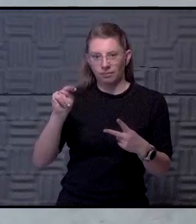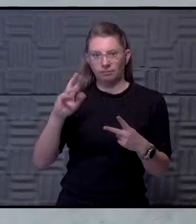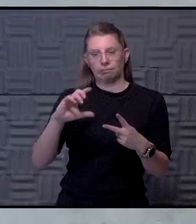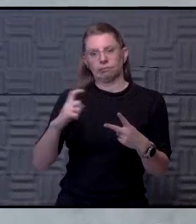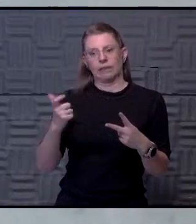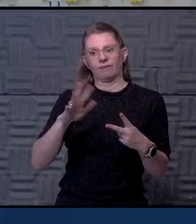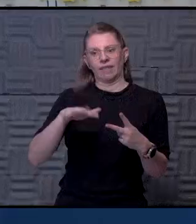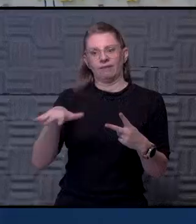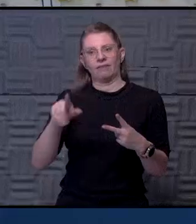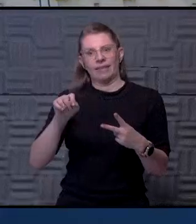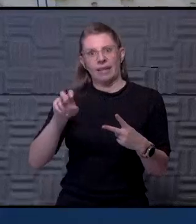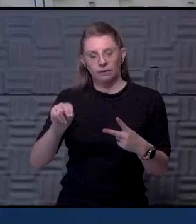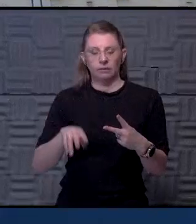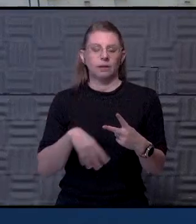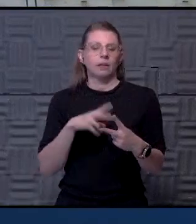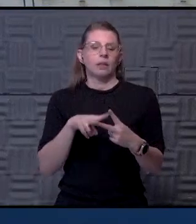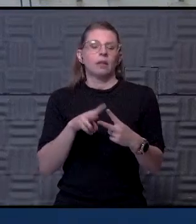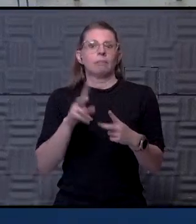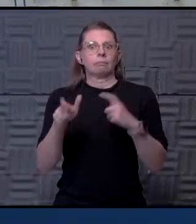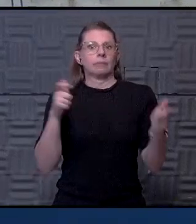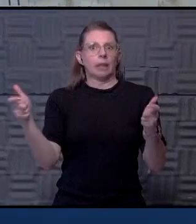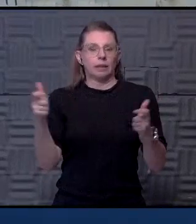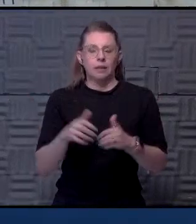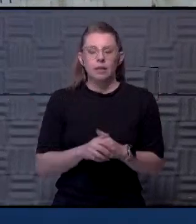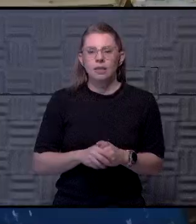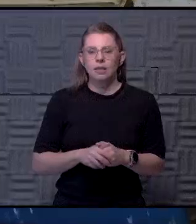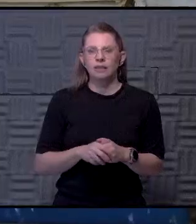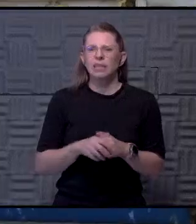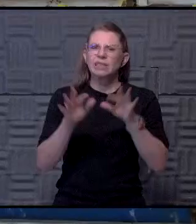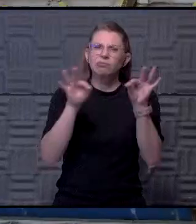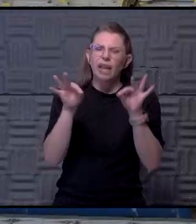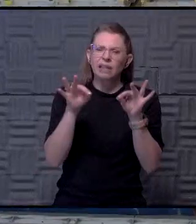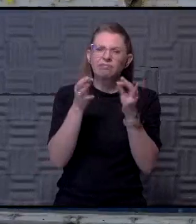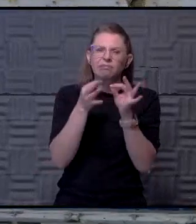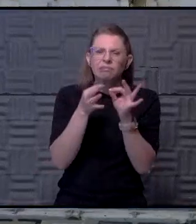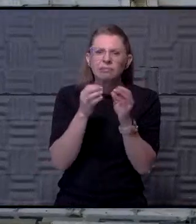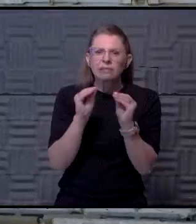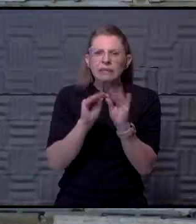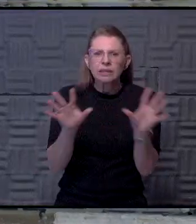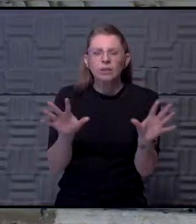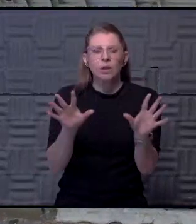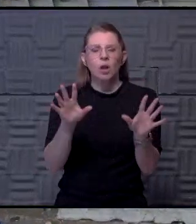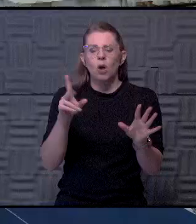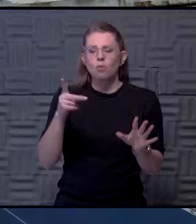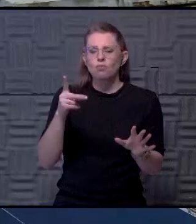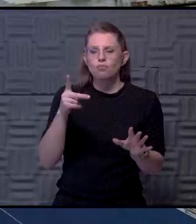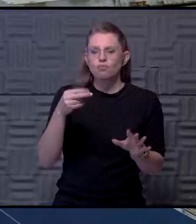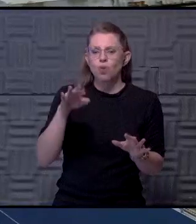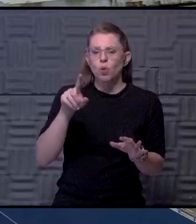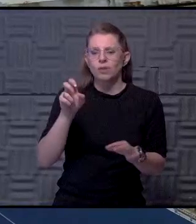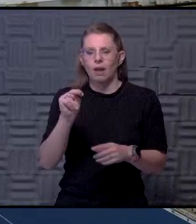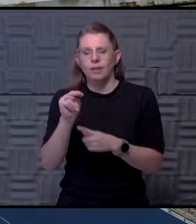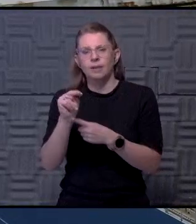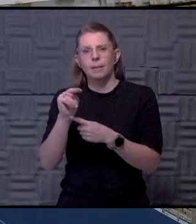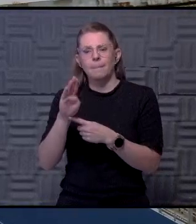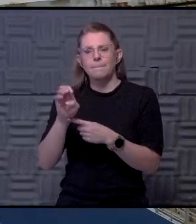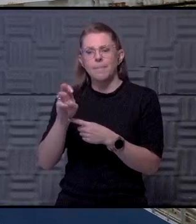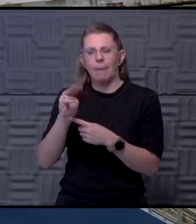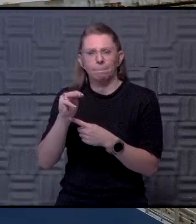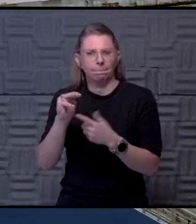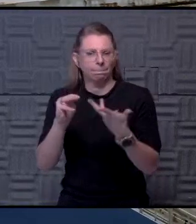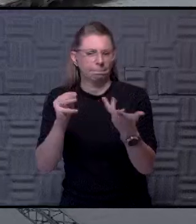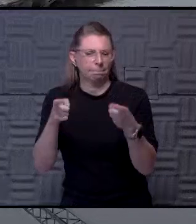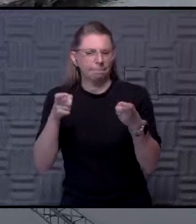Yeah. In layman's terms, how does that work together to provide a proton beam, Ronnie Rotundo? Sure. I mean, it's